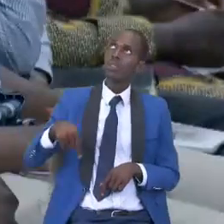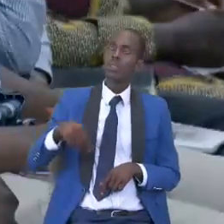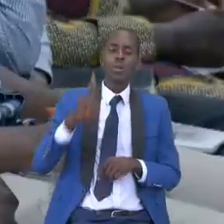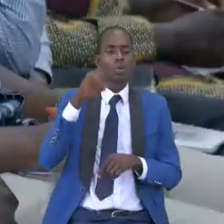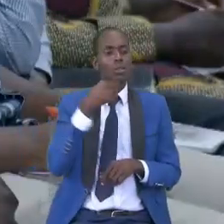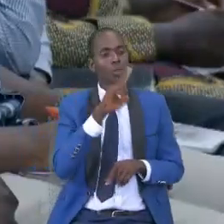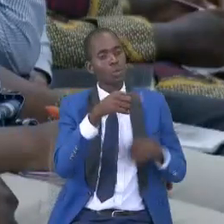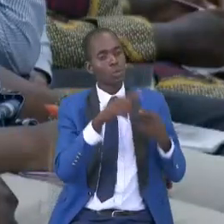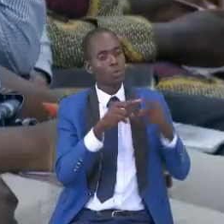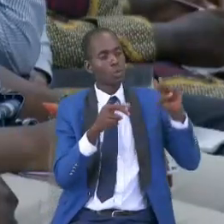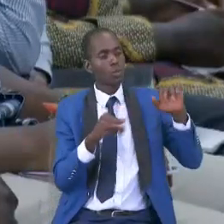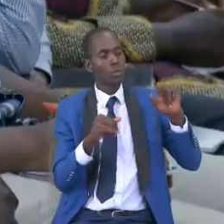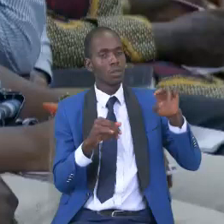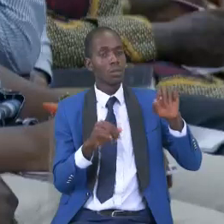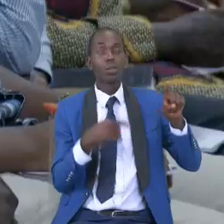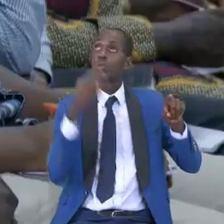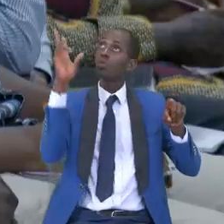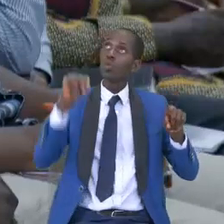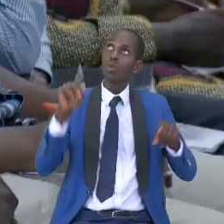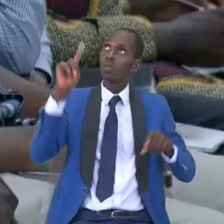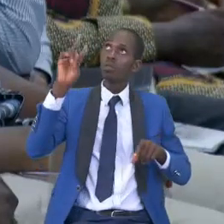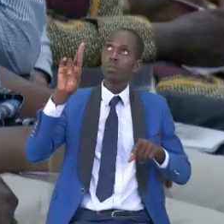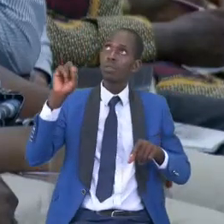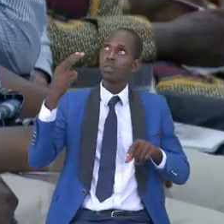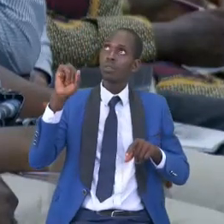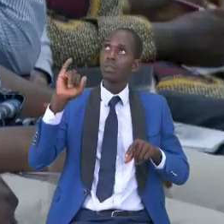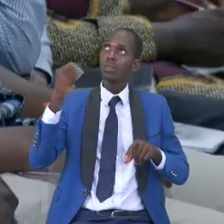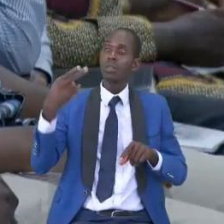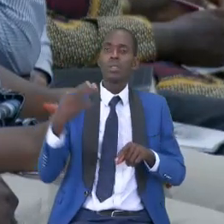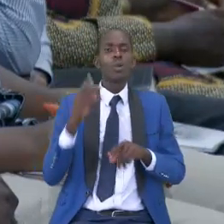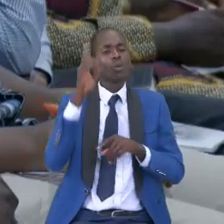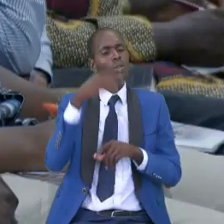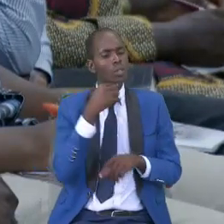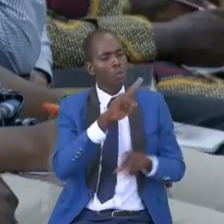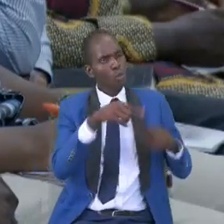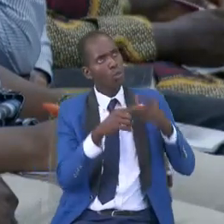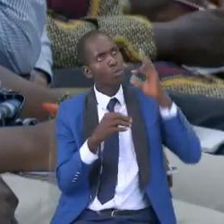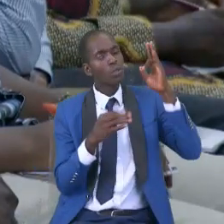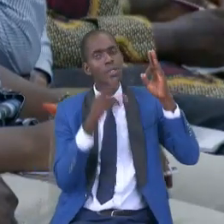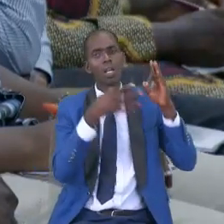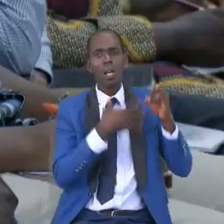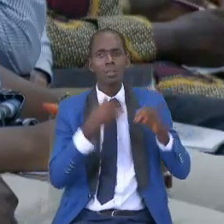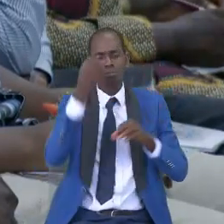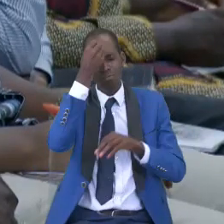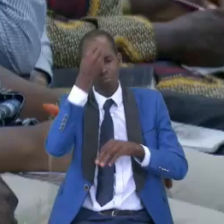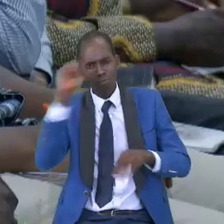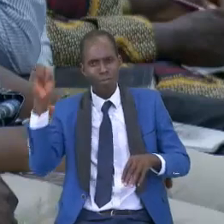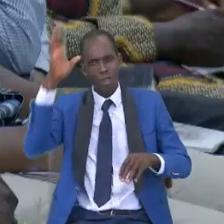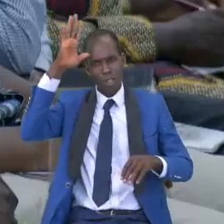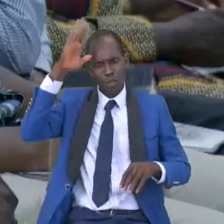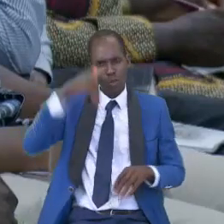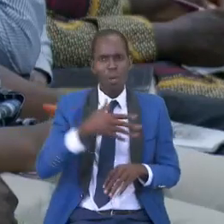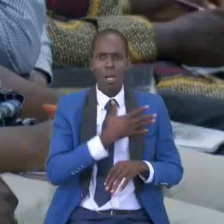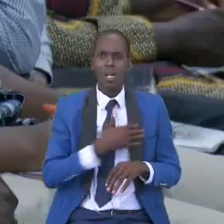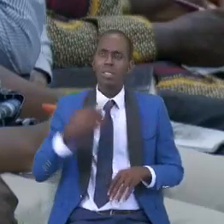to Tarshish. And God says, this is the place to go and minister. And he rebels and he rejects. And he says, no, I